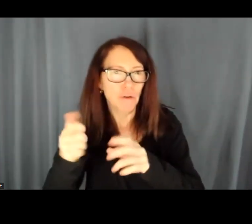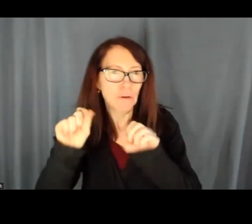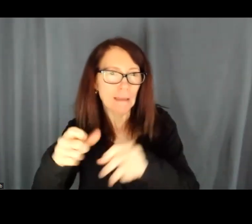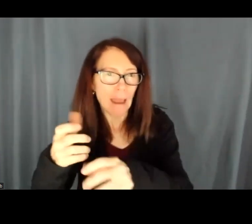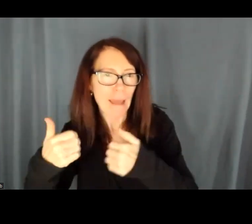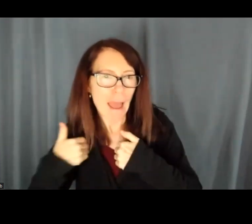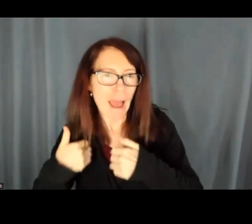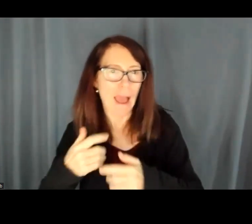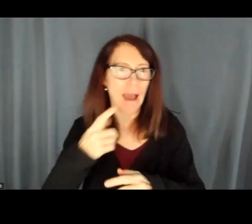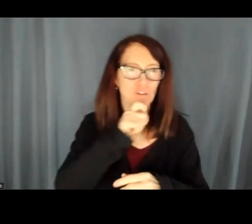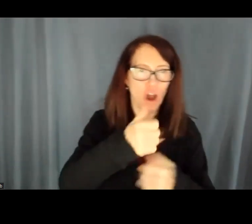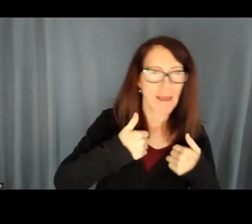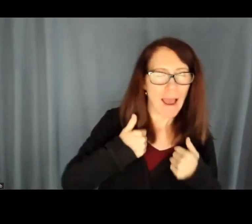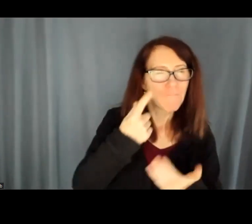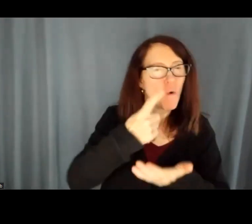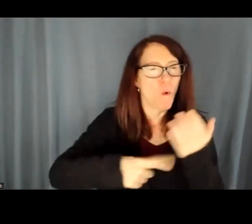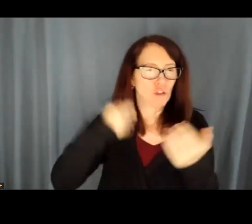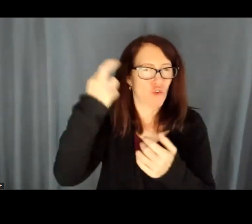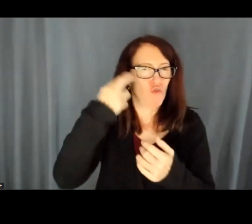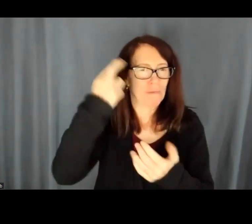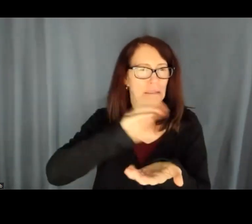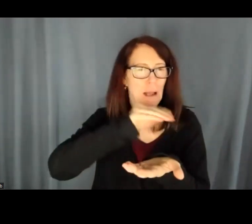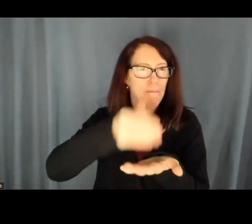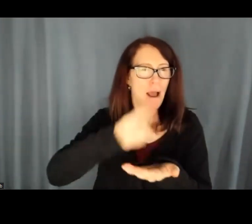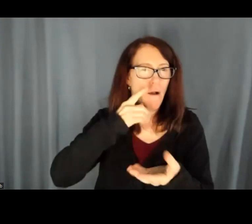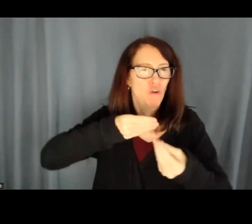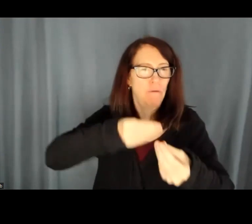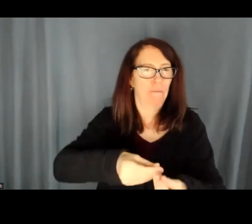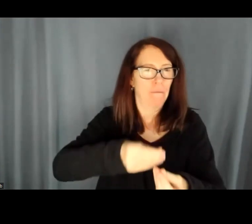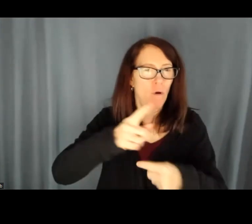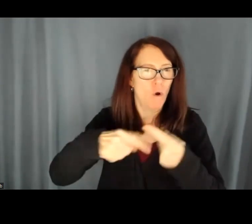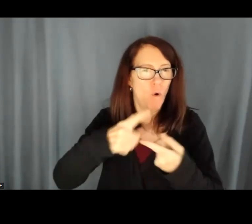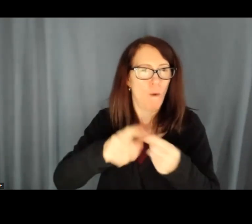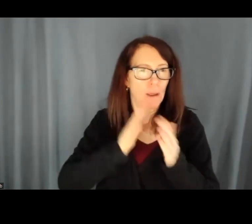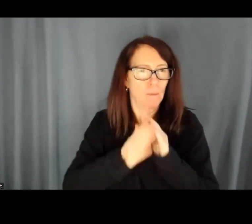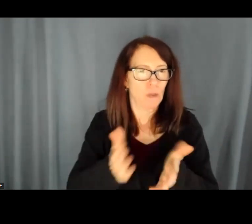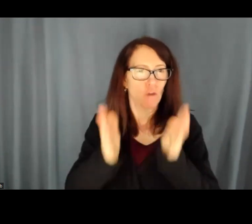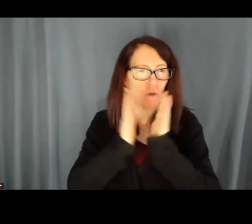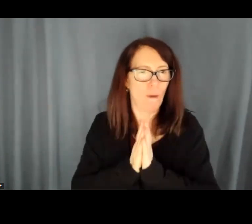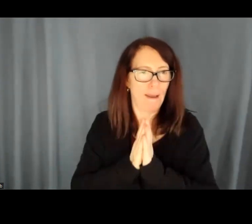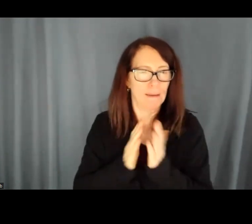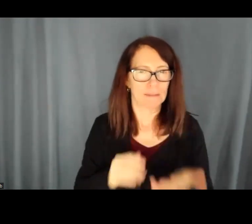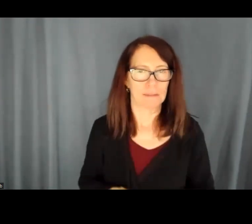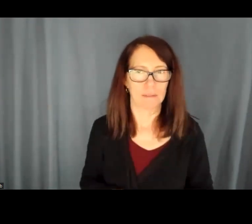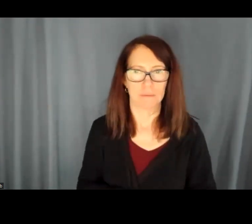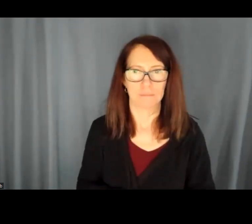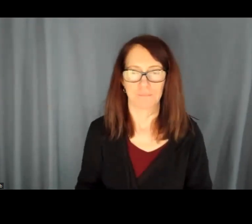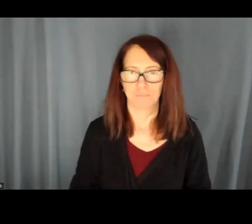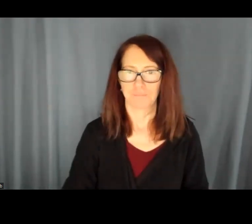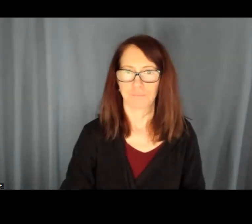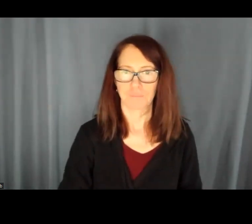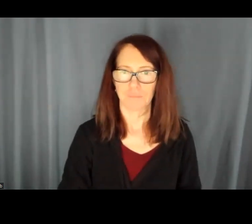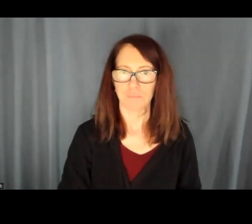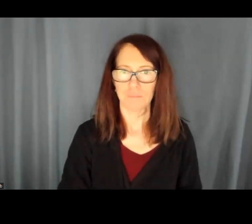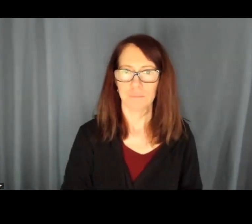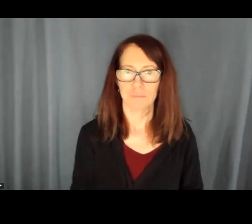what's a reasonable expenditure. So Lydia, can I ask, I think that the added dimension there